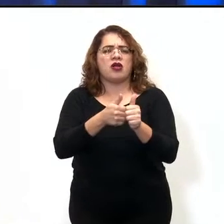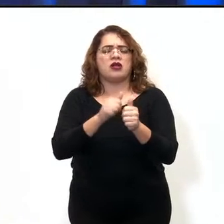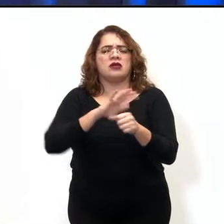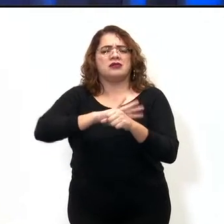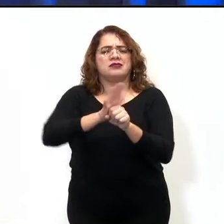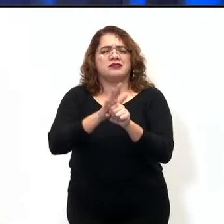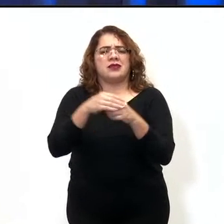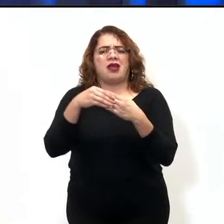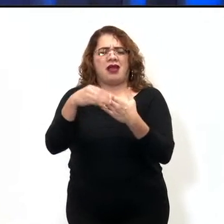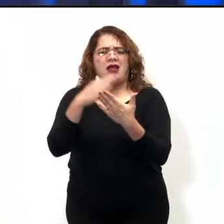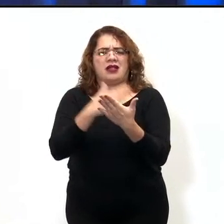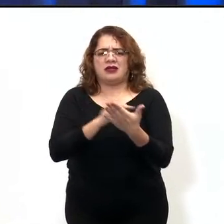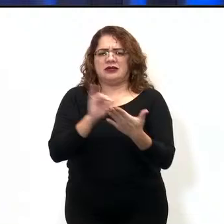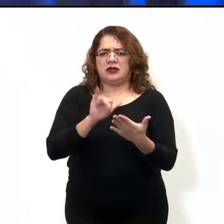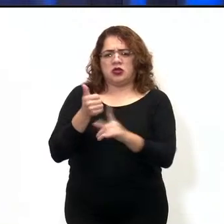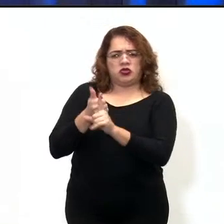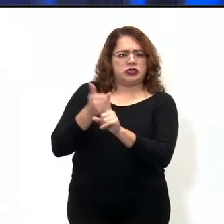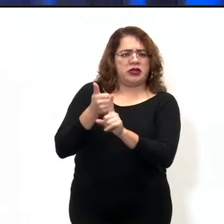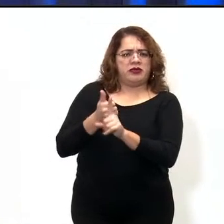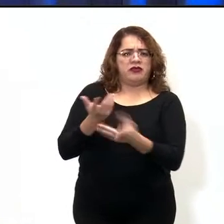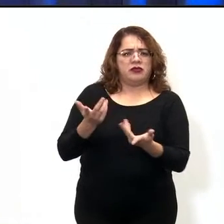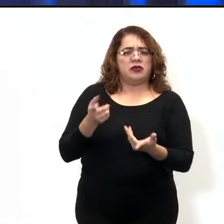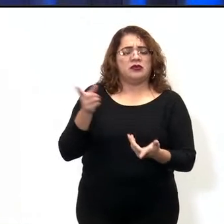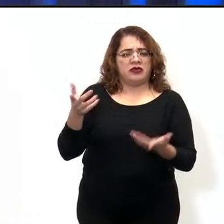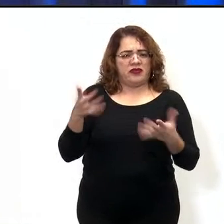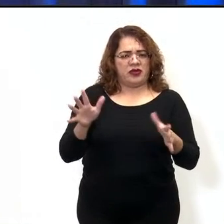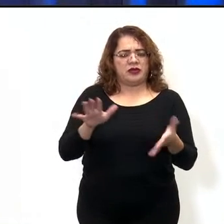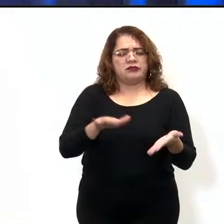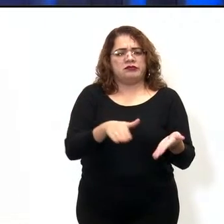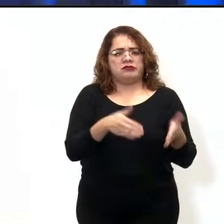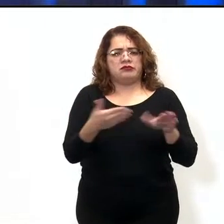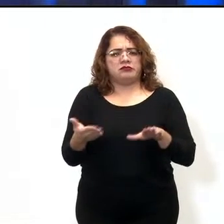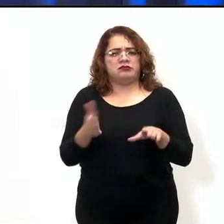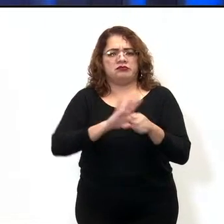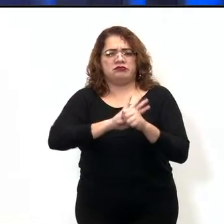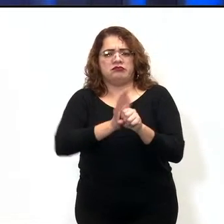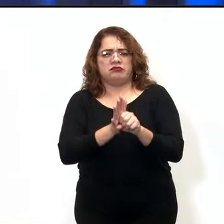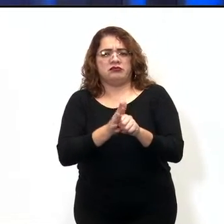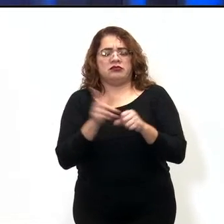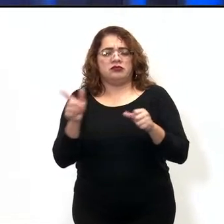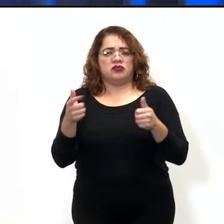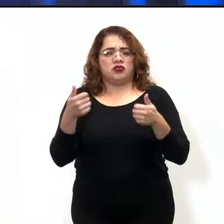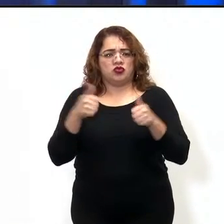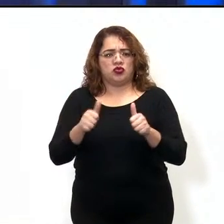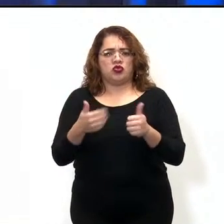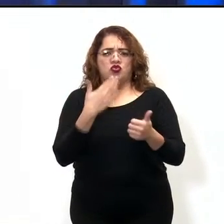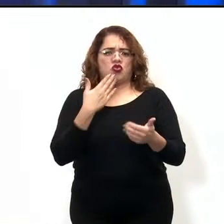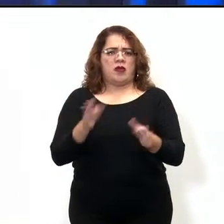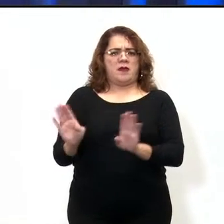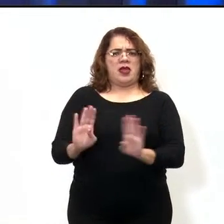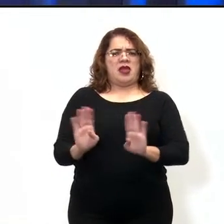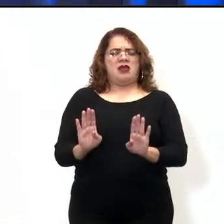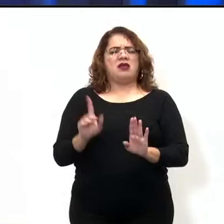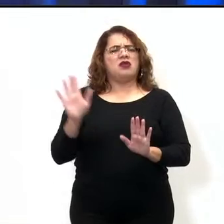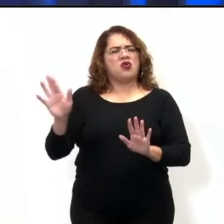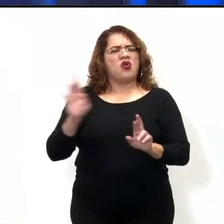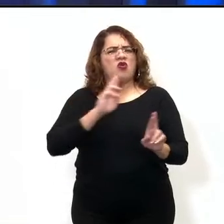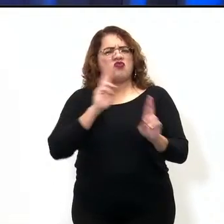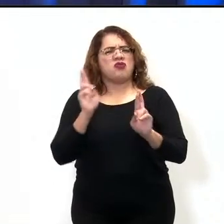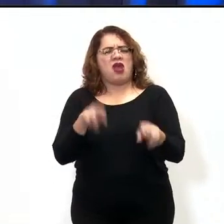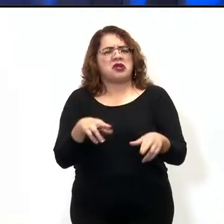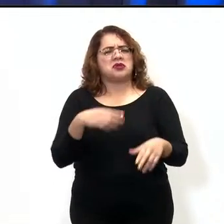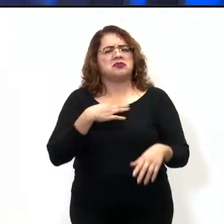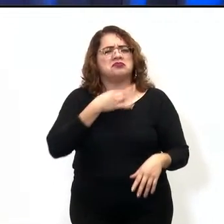guidelines? And yourself, as someone who suffered a terrible loss from COVID, and you're trying to model good behavior yourself, what's your reaction to